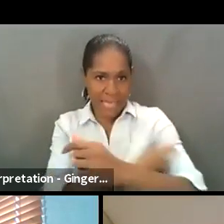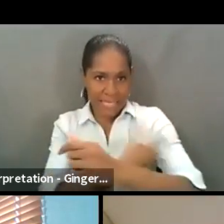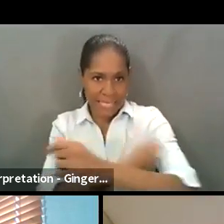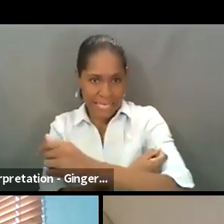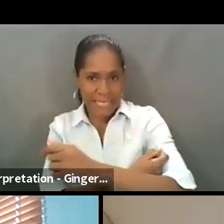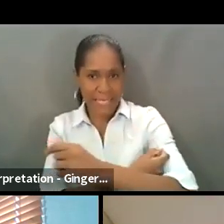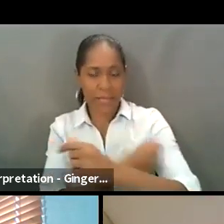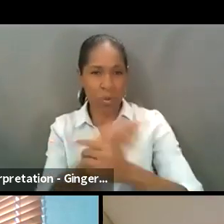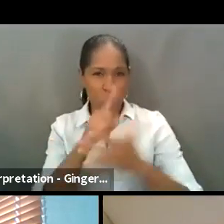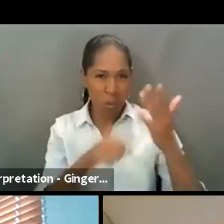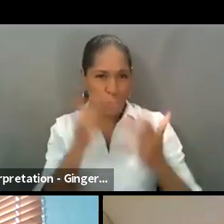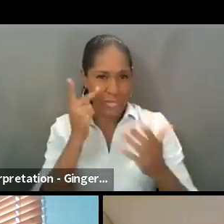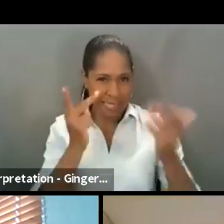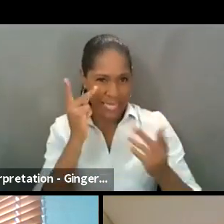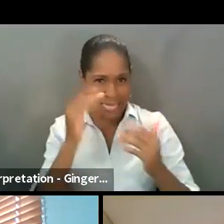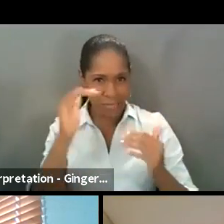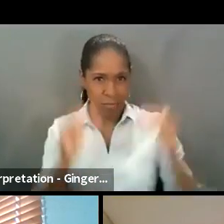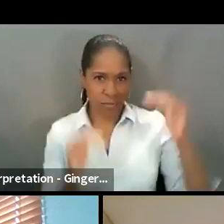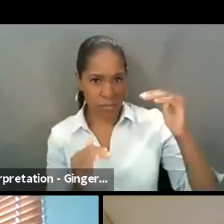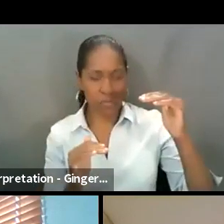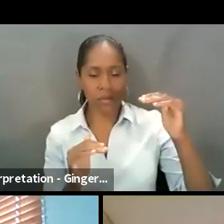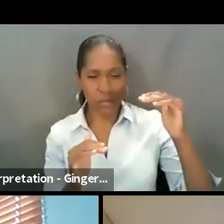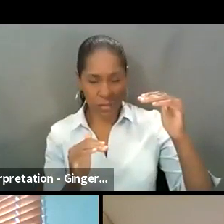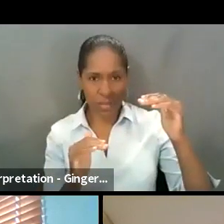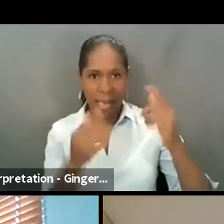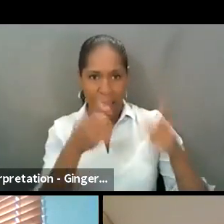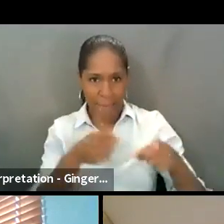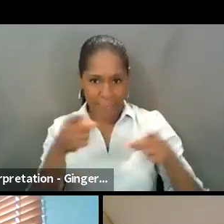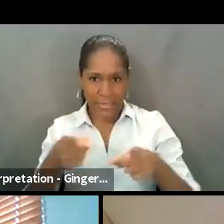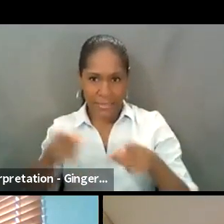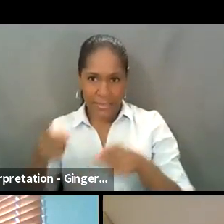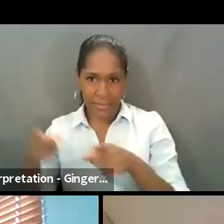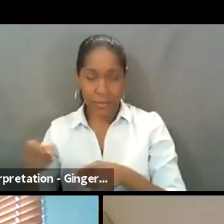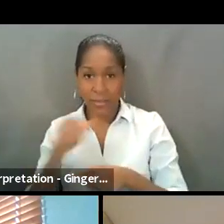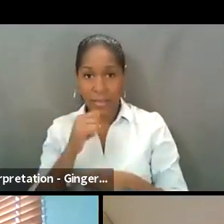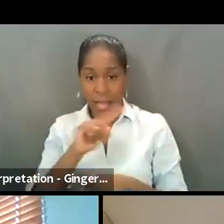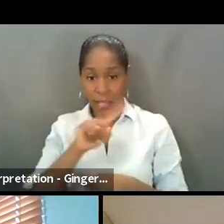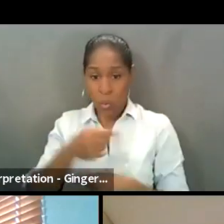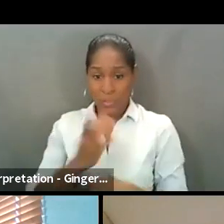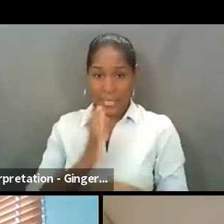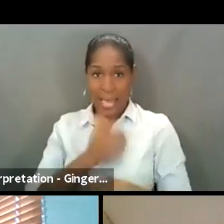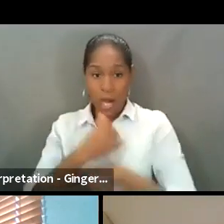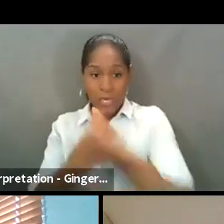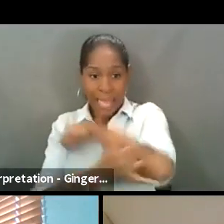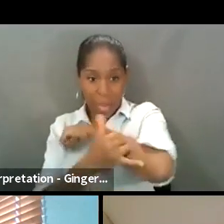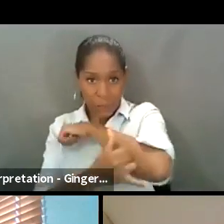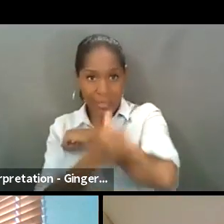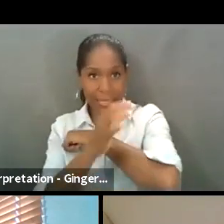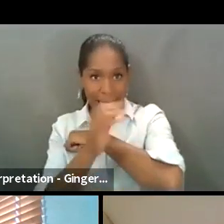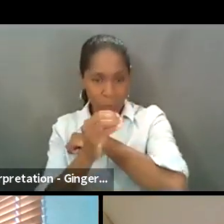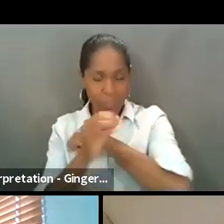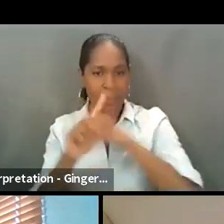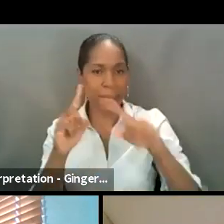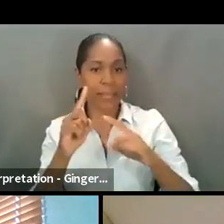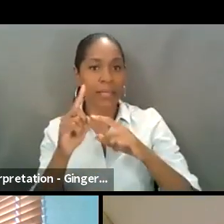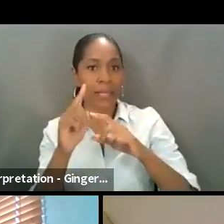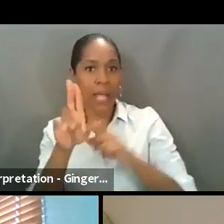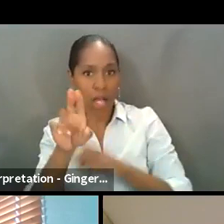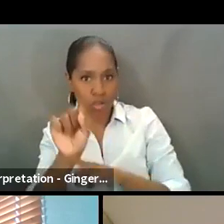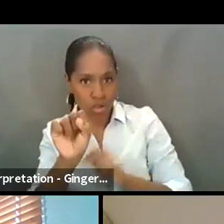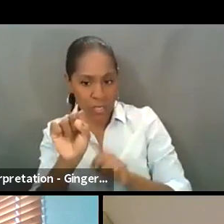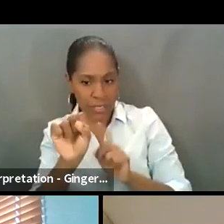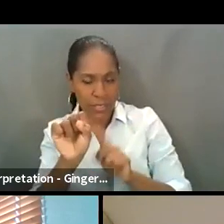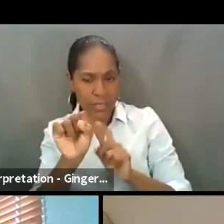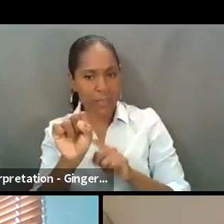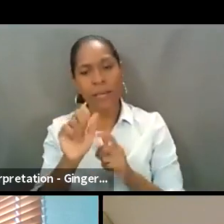really seeing this play out, not just in our county, but our country. What are some ways that you've seen it in your role as a health